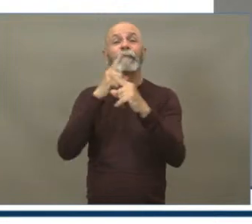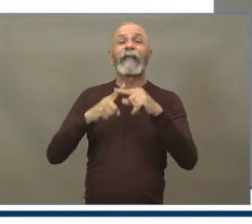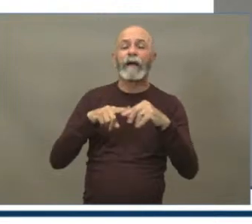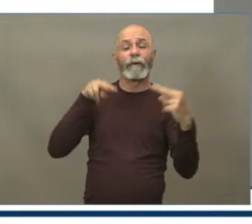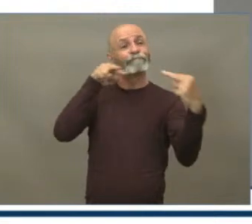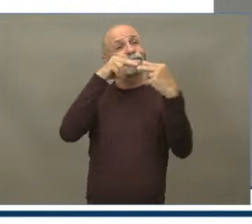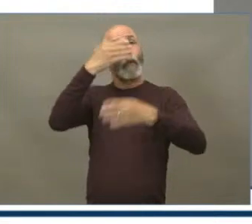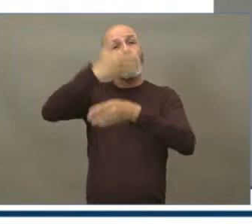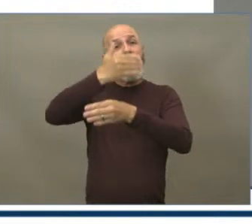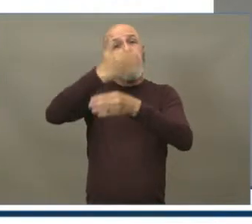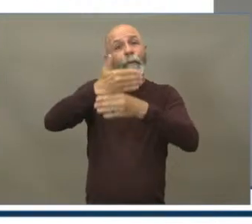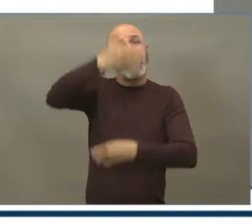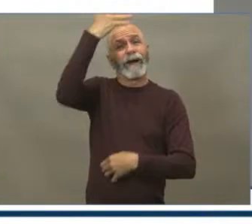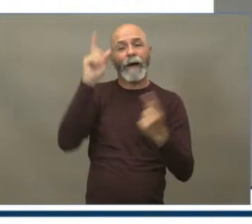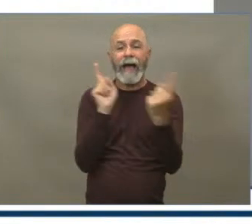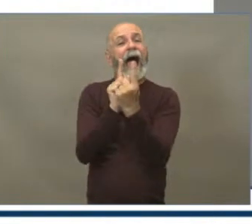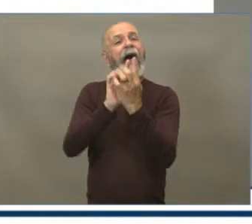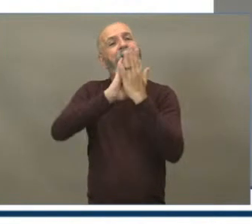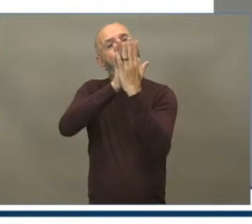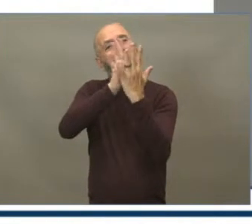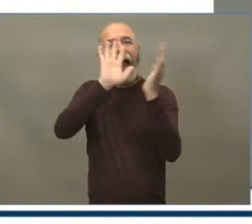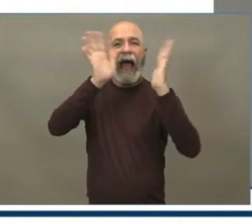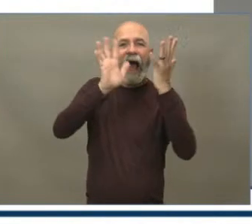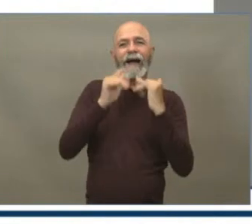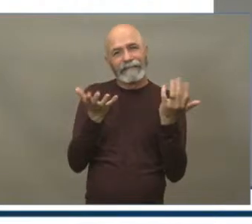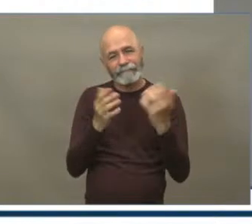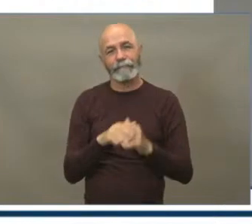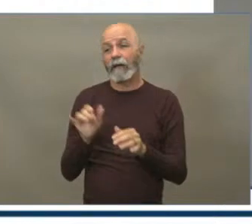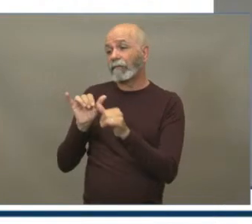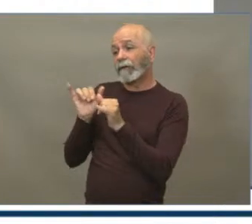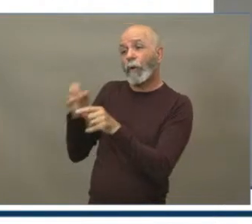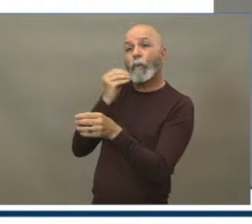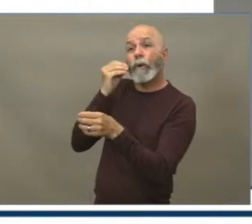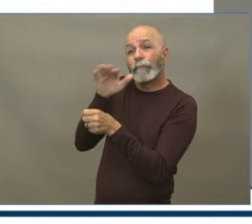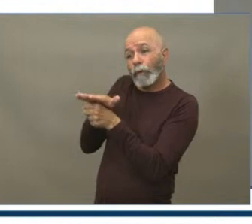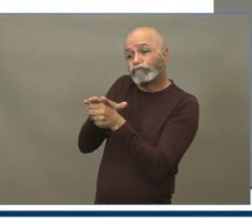everyone for staying close to home. I've heard stores were much